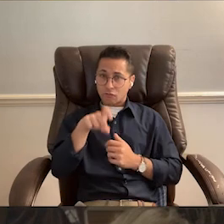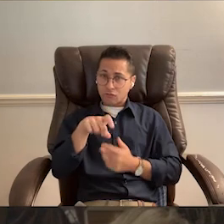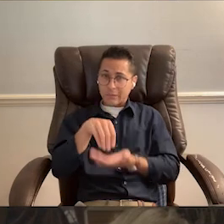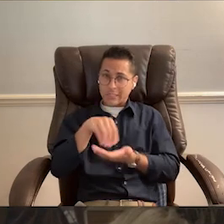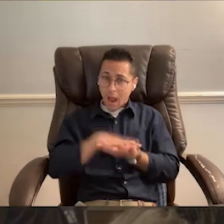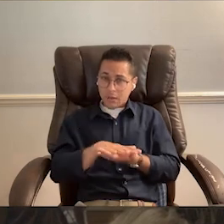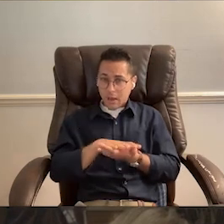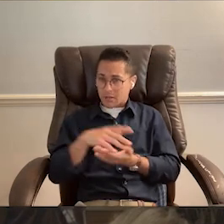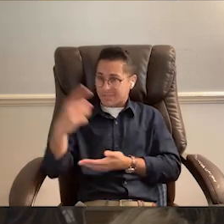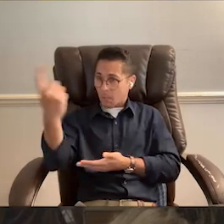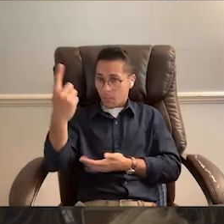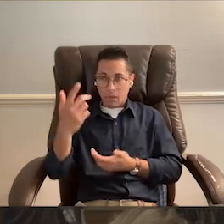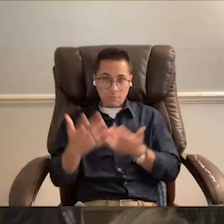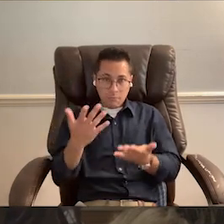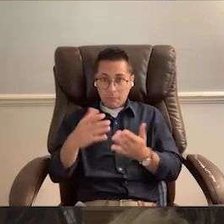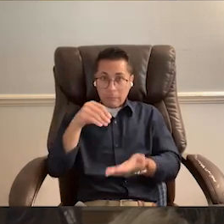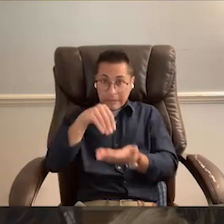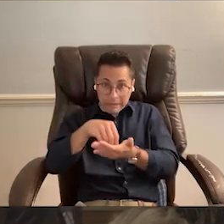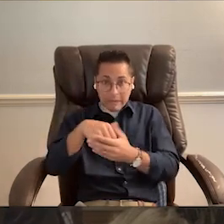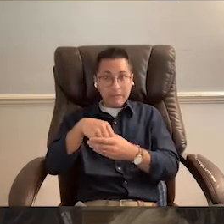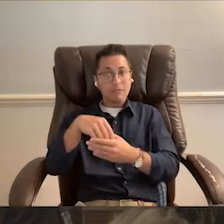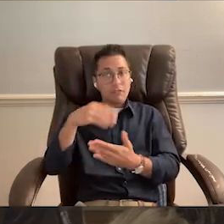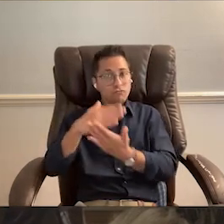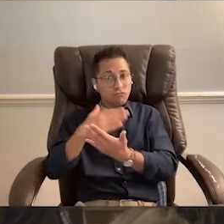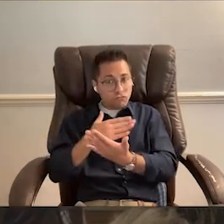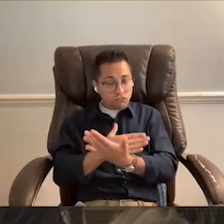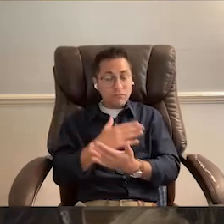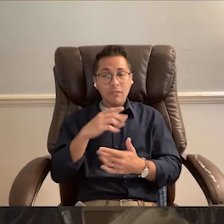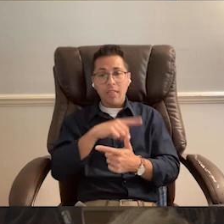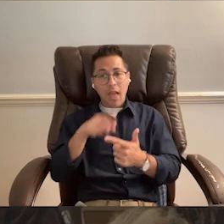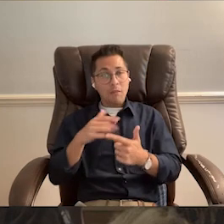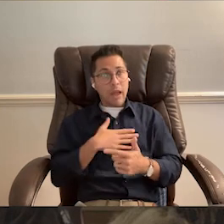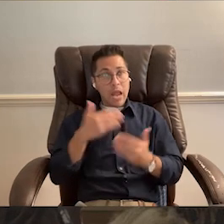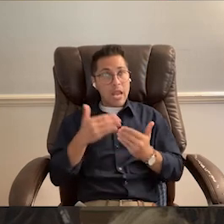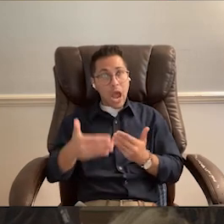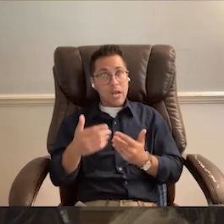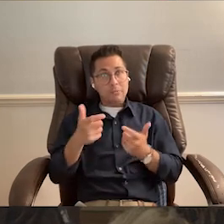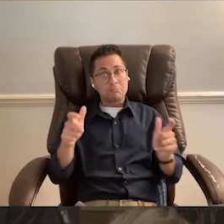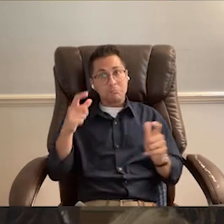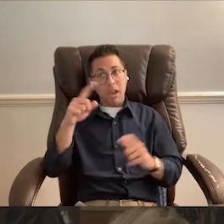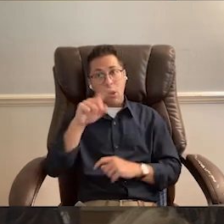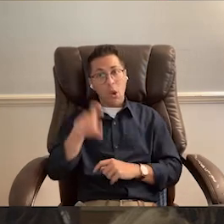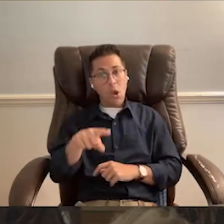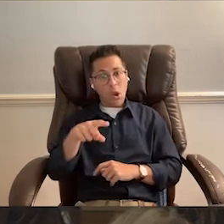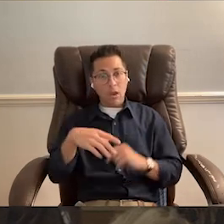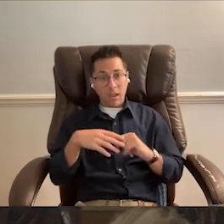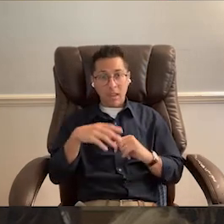or adult, I think that those should be documented in somewhere, maybe like a